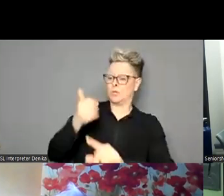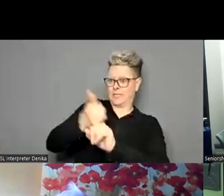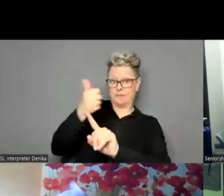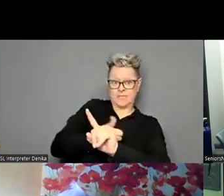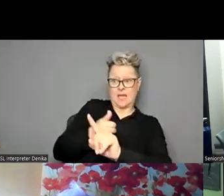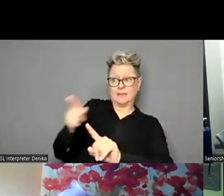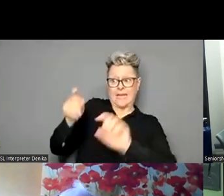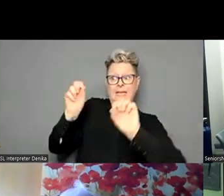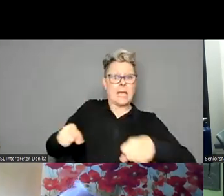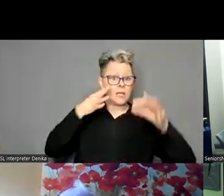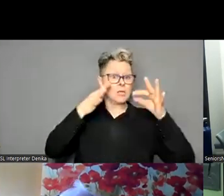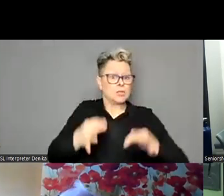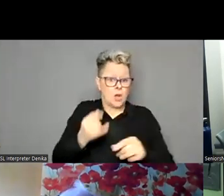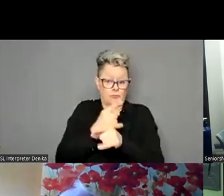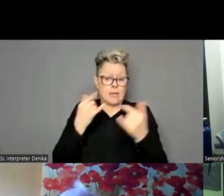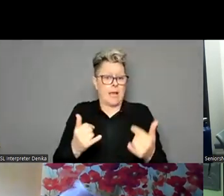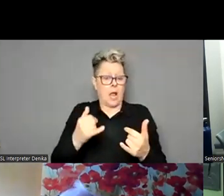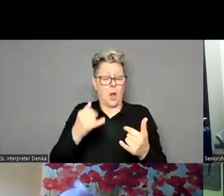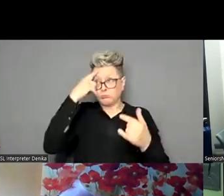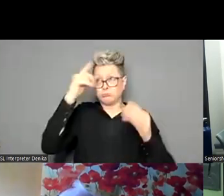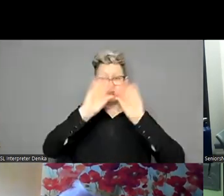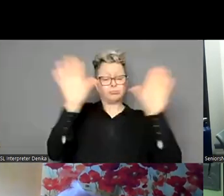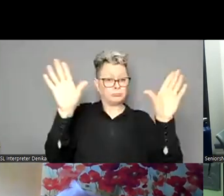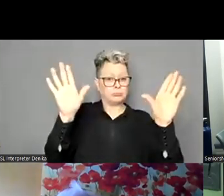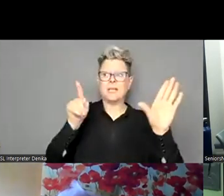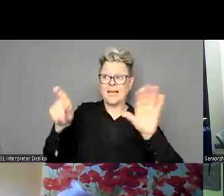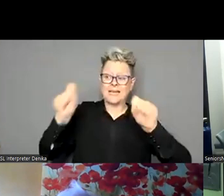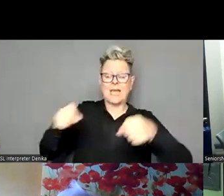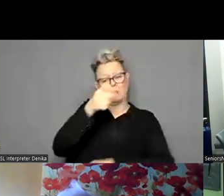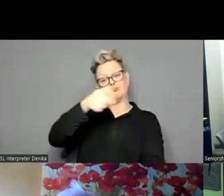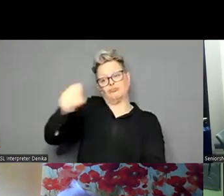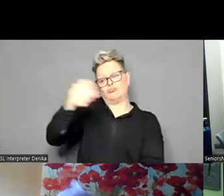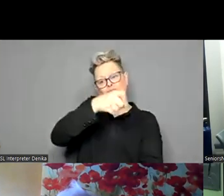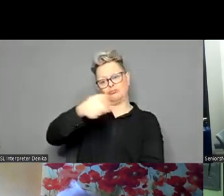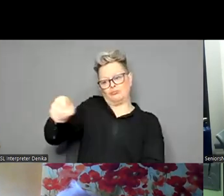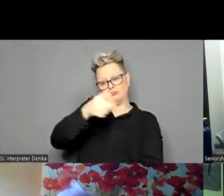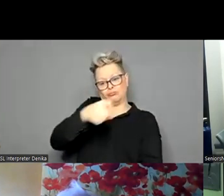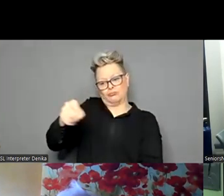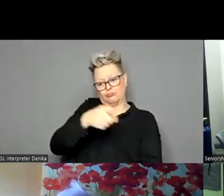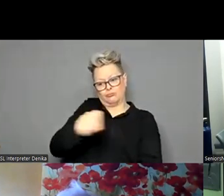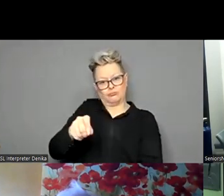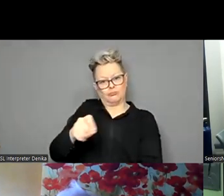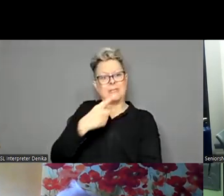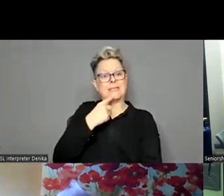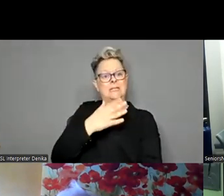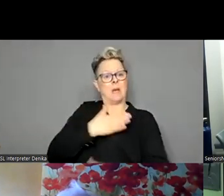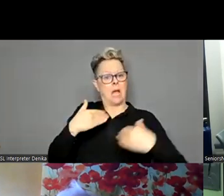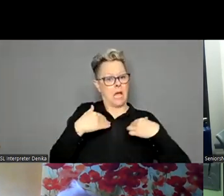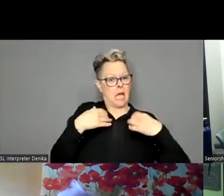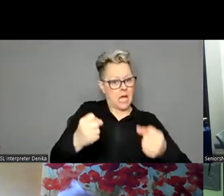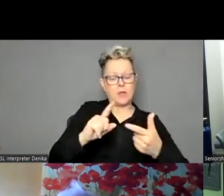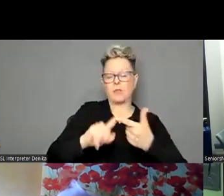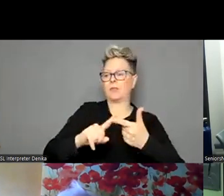to make their own decisions handwrite a letter outlining their health and